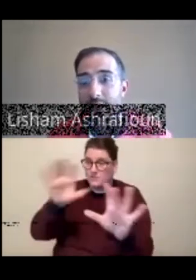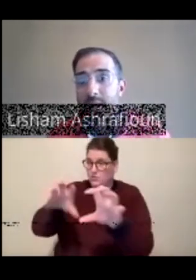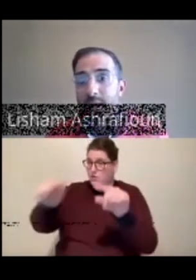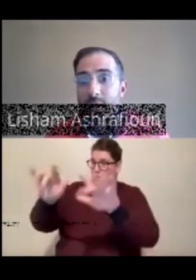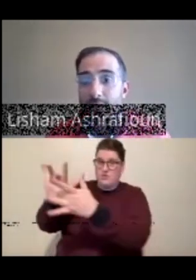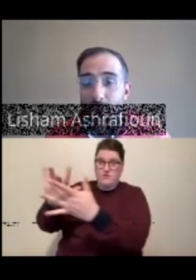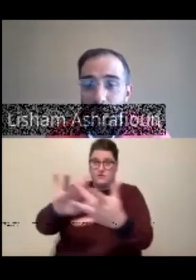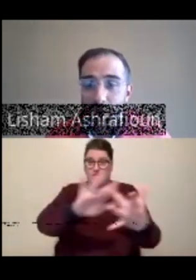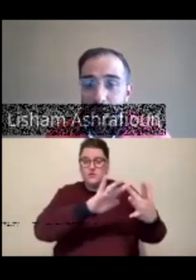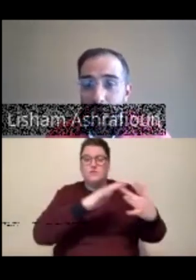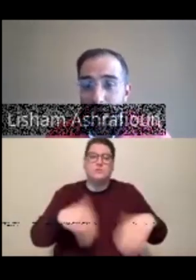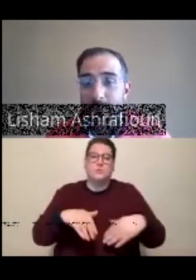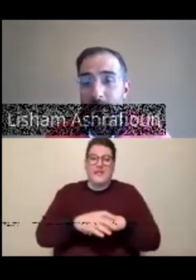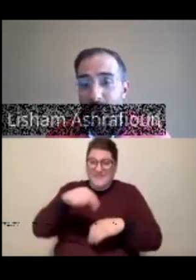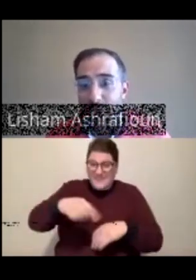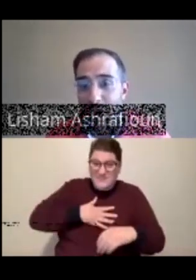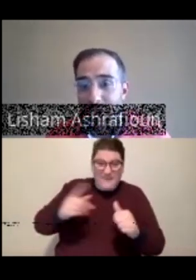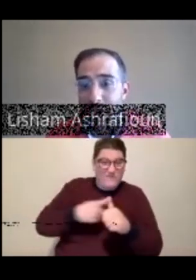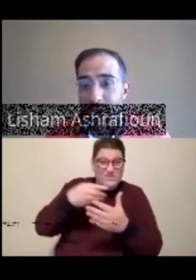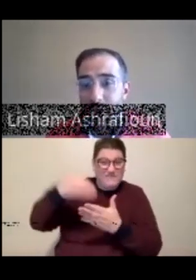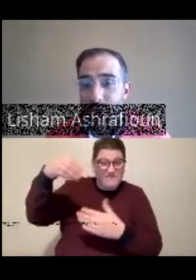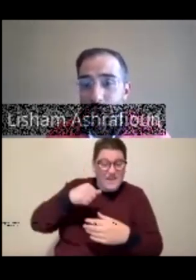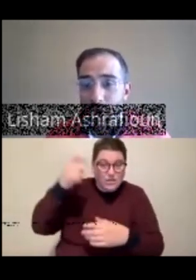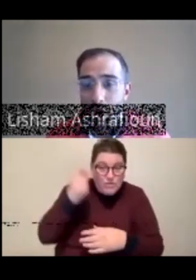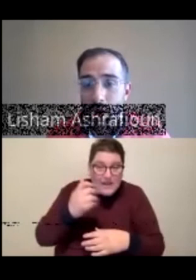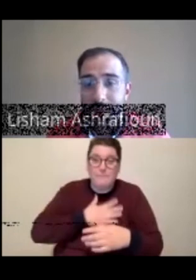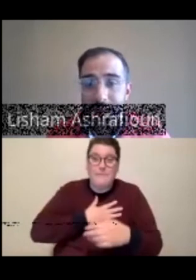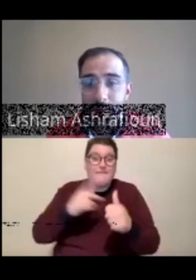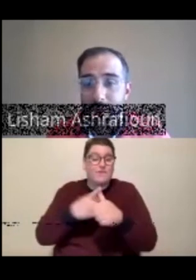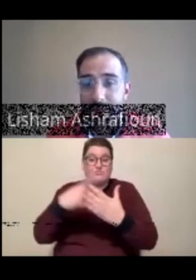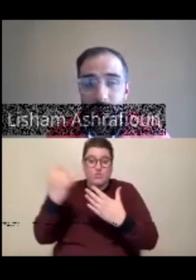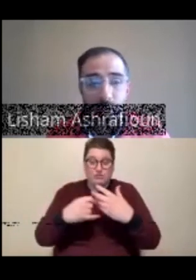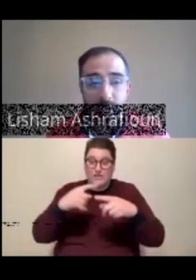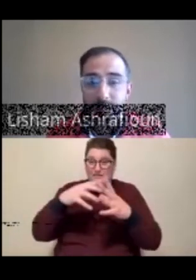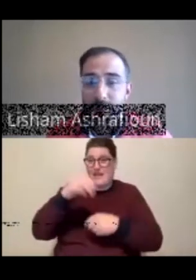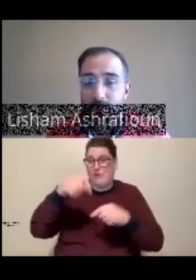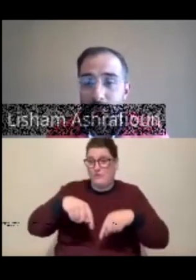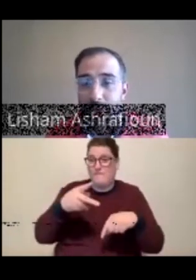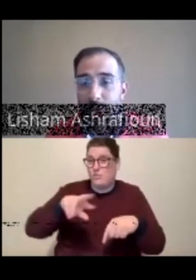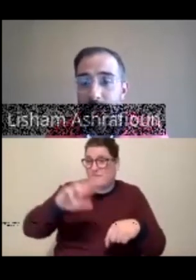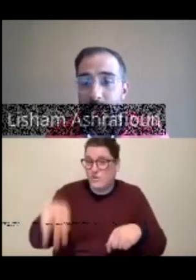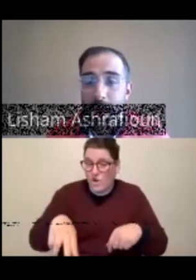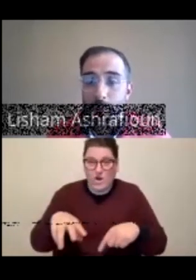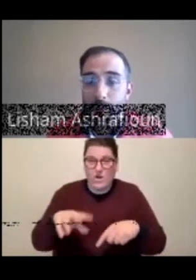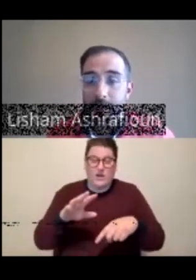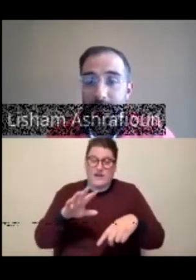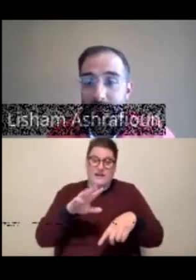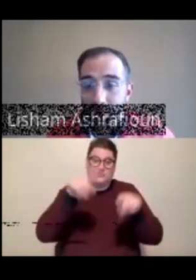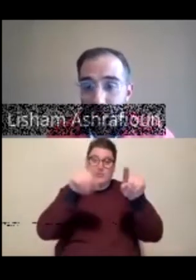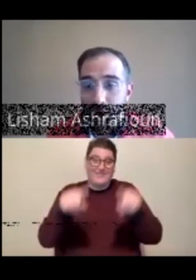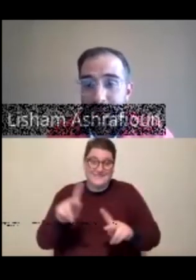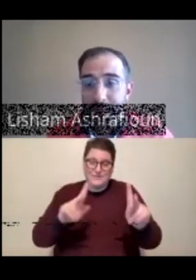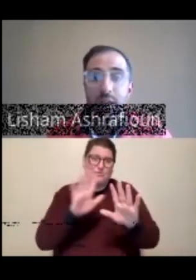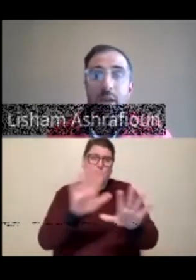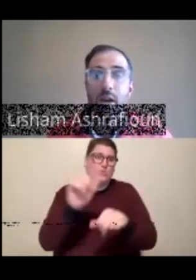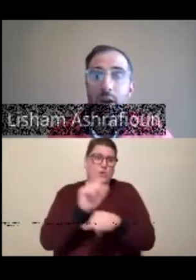my first funded grant and my first project out of U of R, and Tammy Belinsky was instrumental in helping me get this up